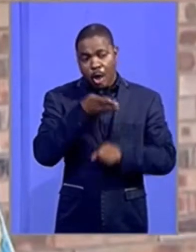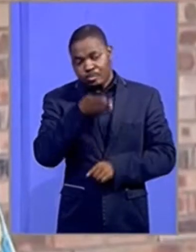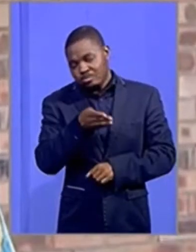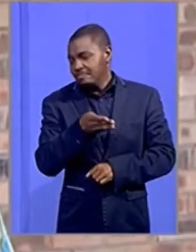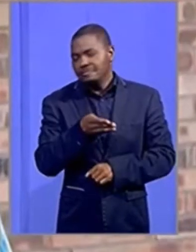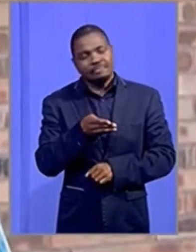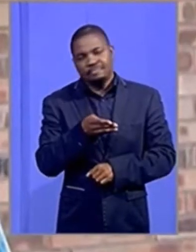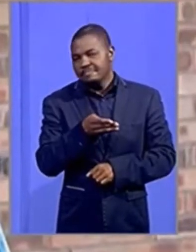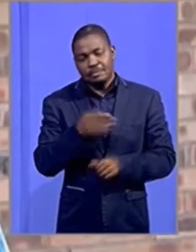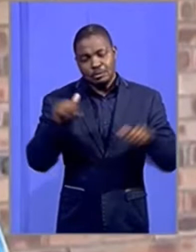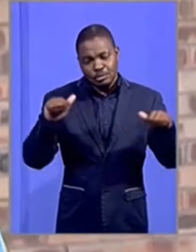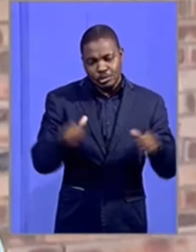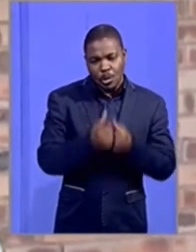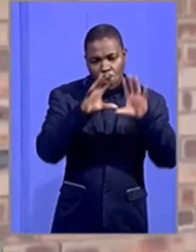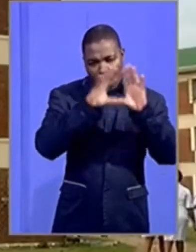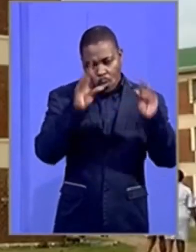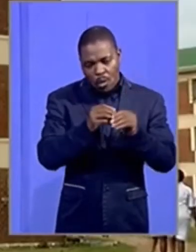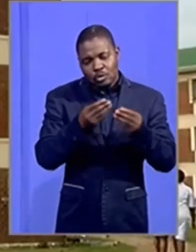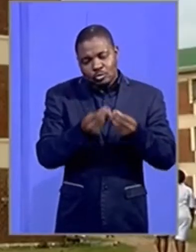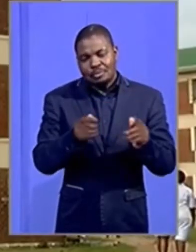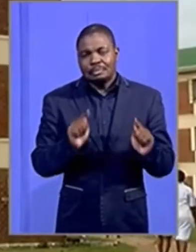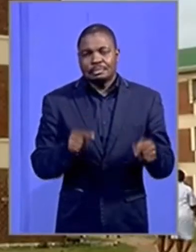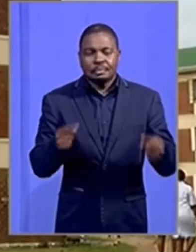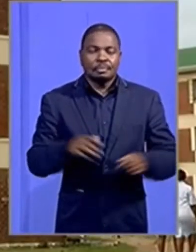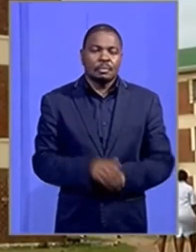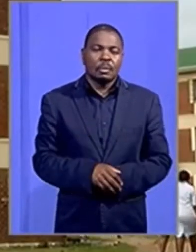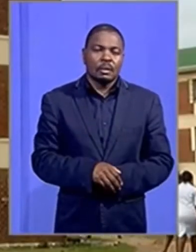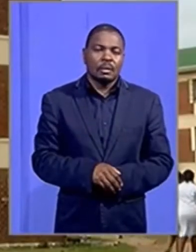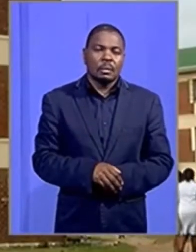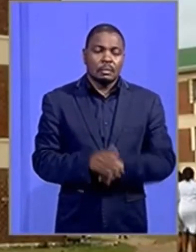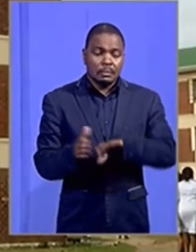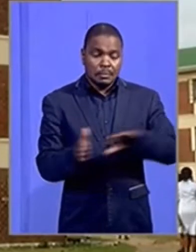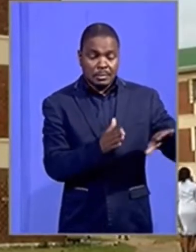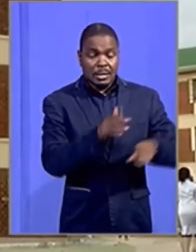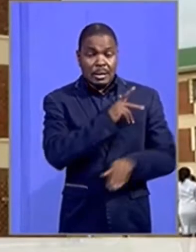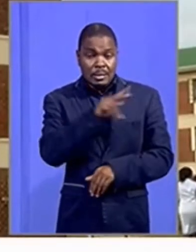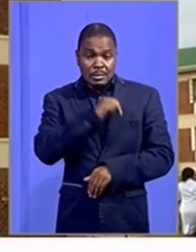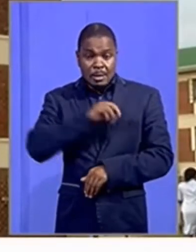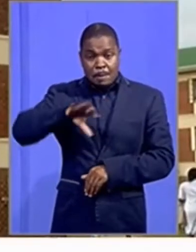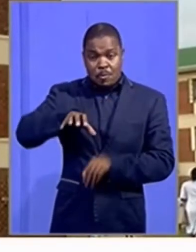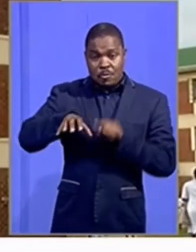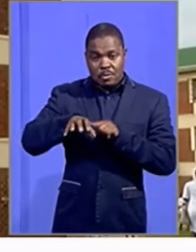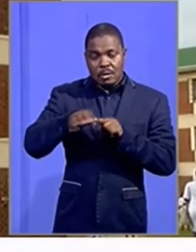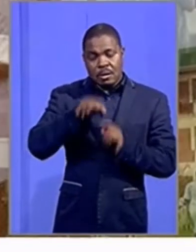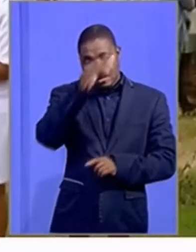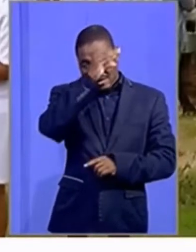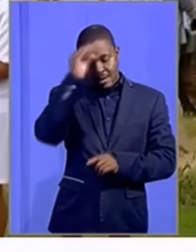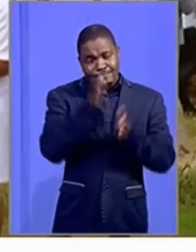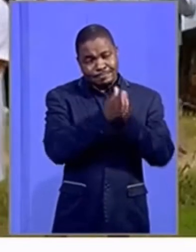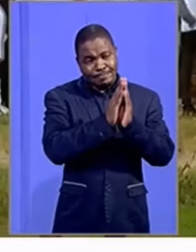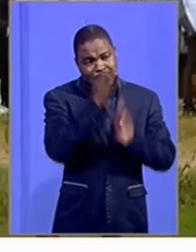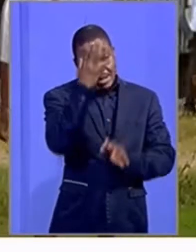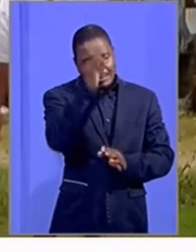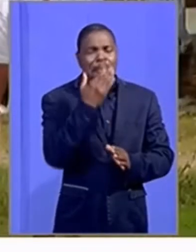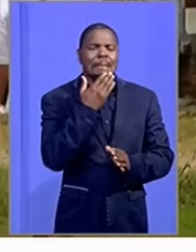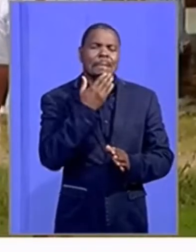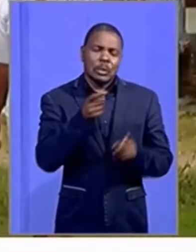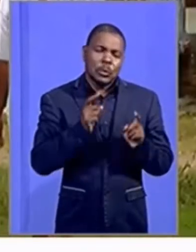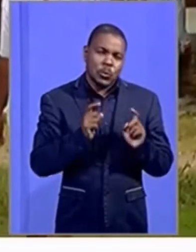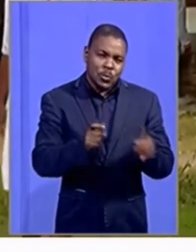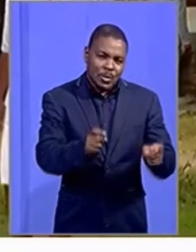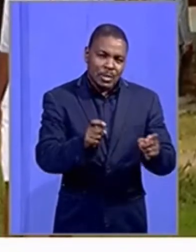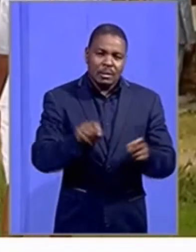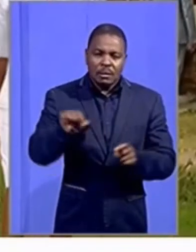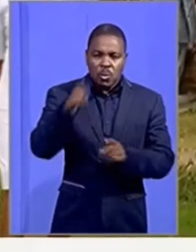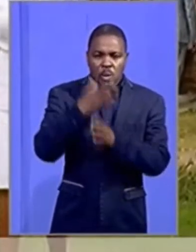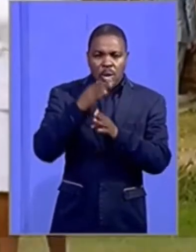address all the challenges at once. Baoki ka provinseng ya KwaZulu-Natal ba ipiletša go mmuso go potlakiša matsapa a go kaonafatša